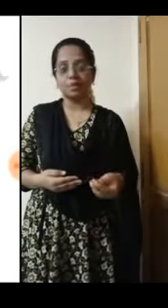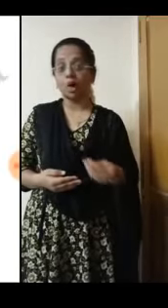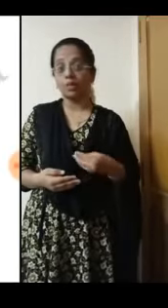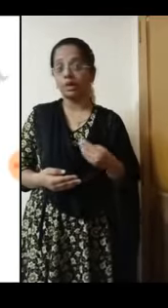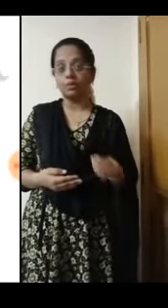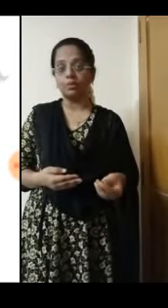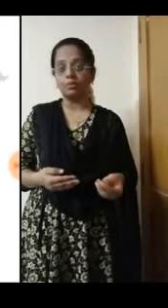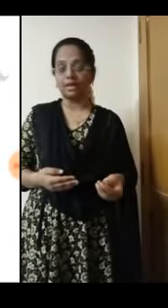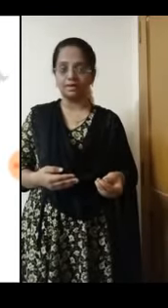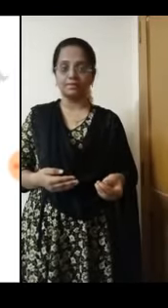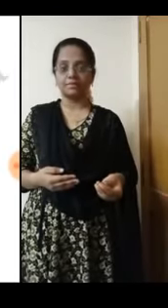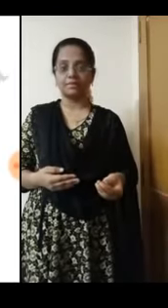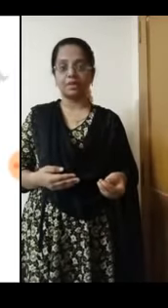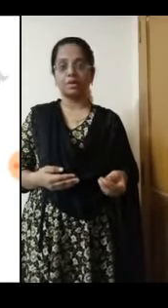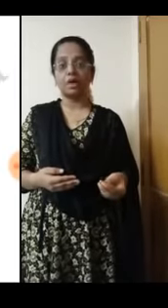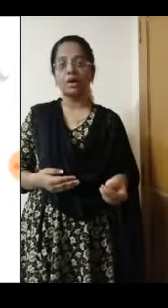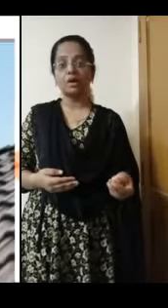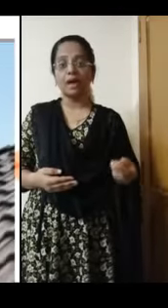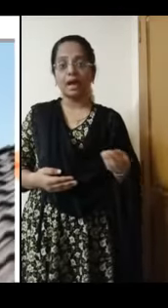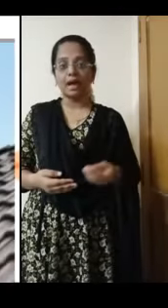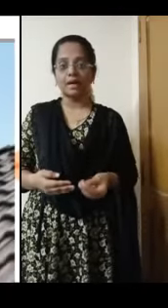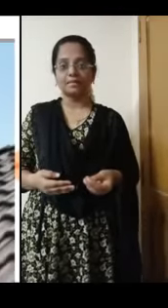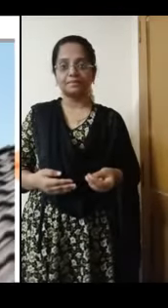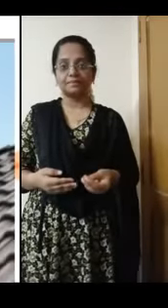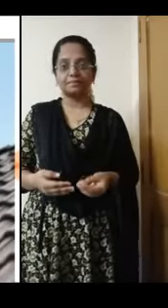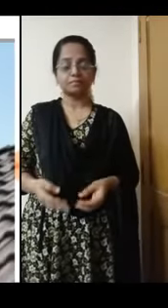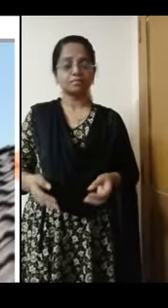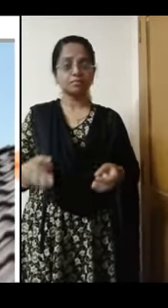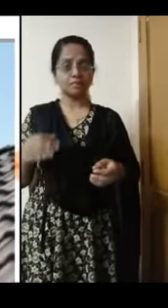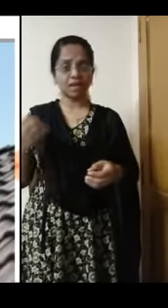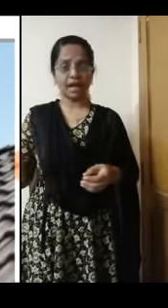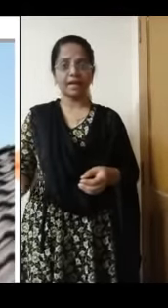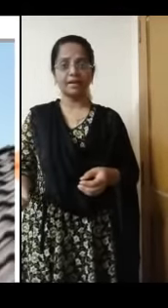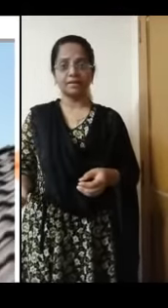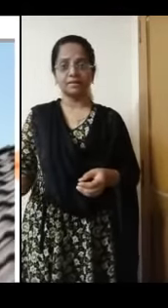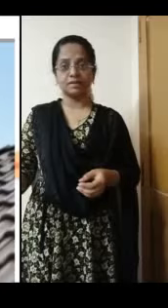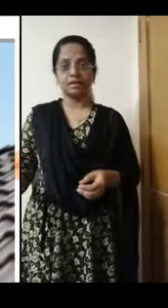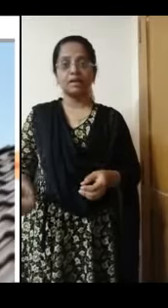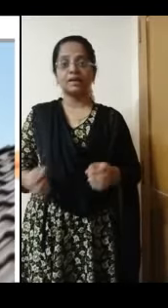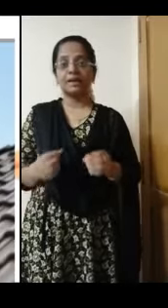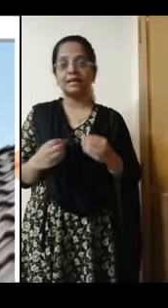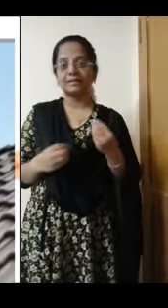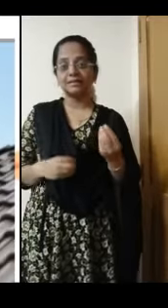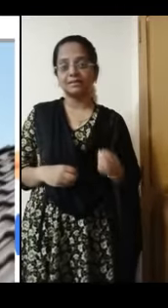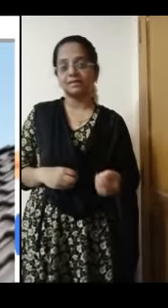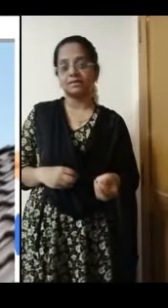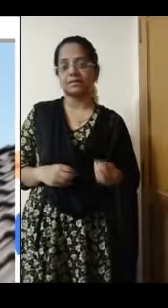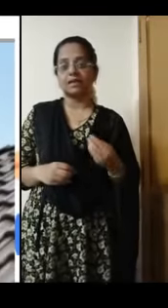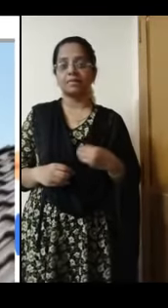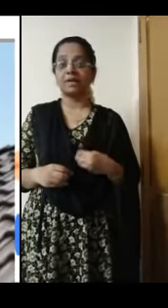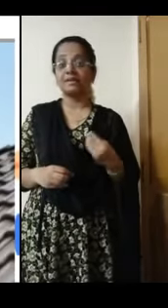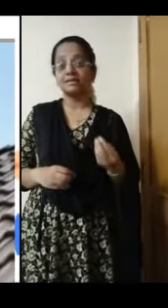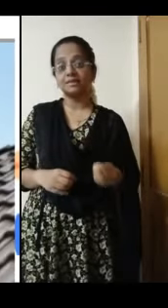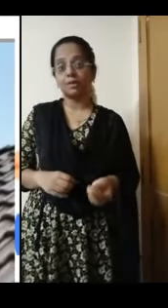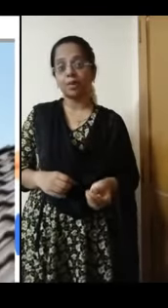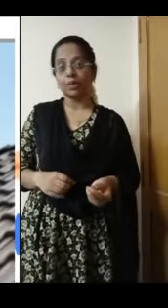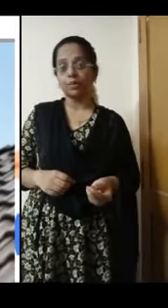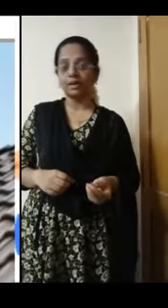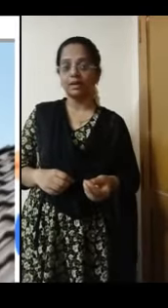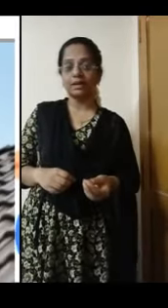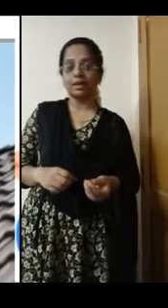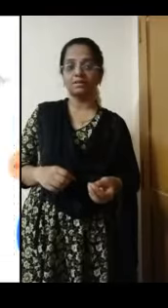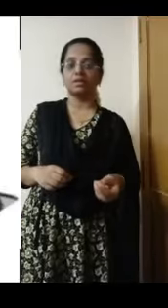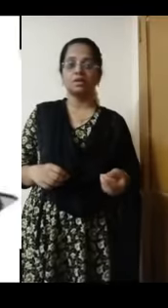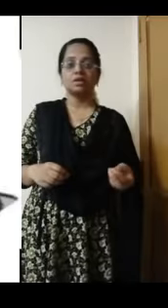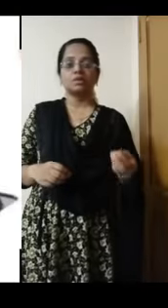deeds, what we do, that is called acts. Caring, concerned, I'm concerned about you,